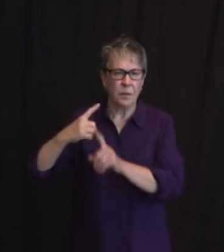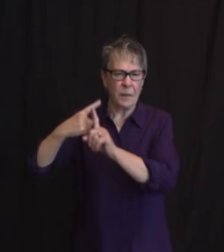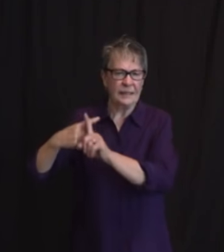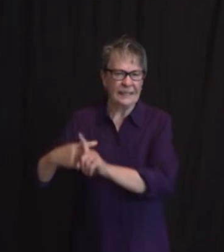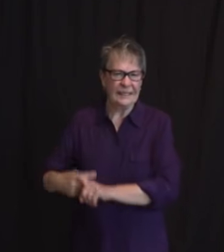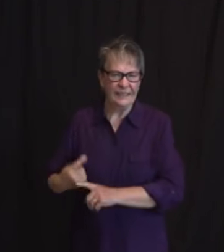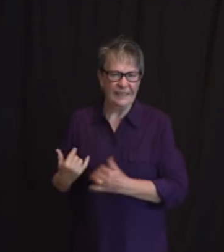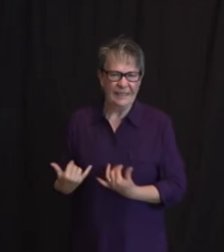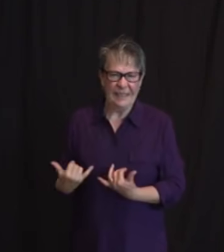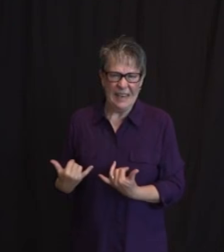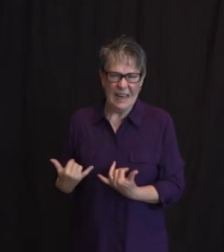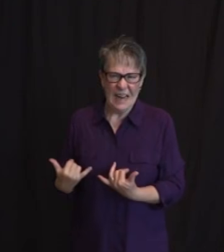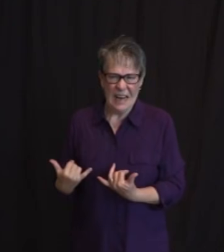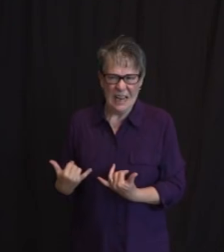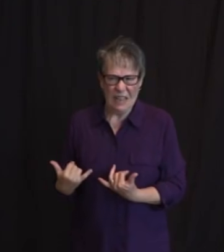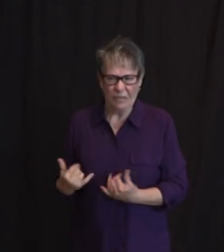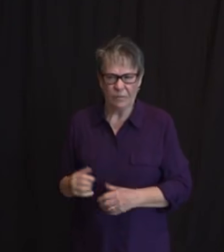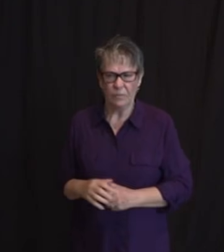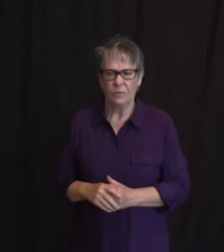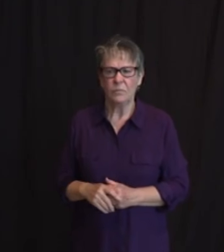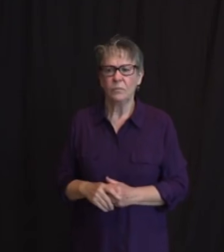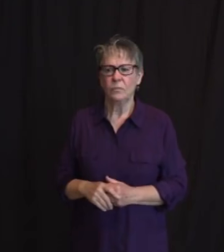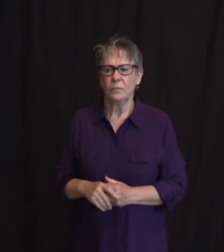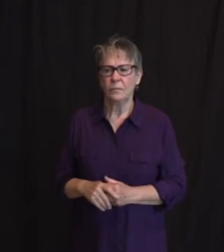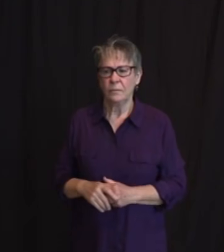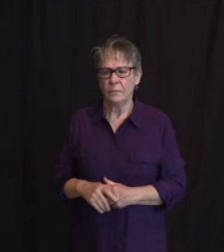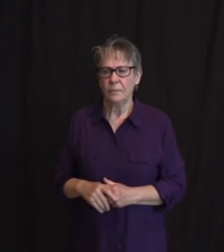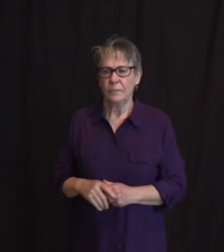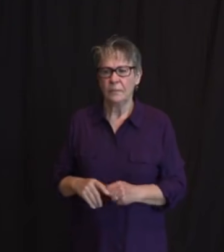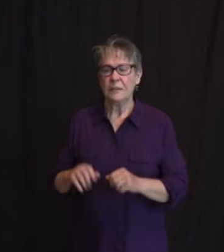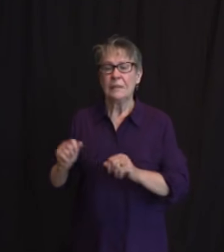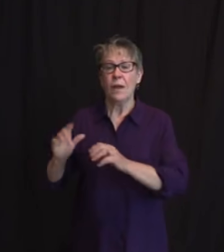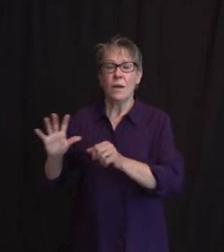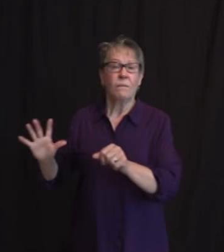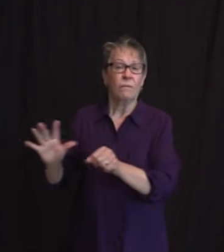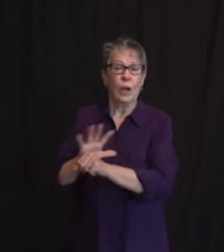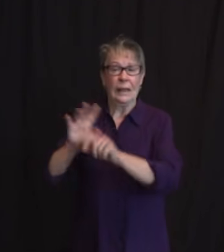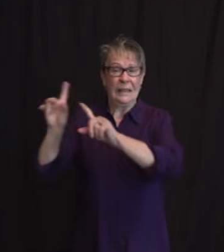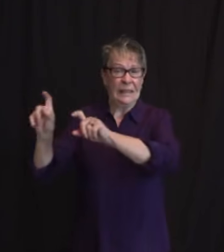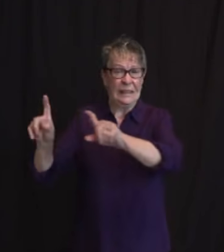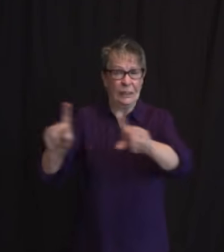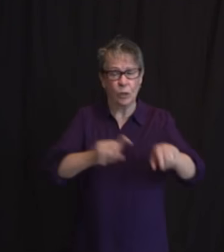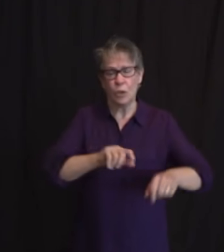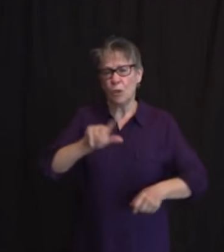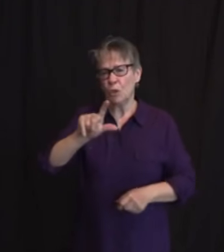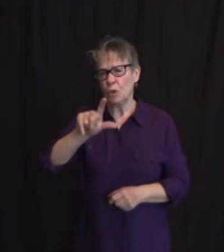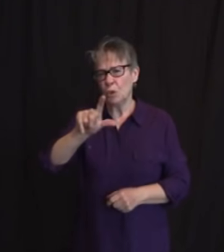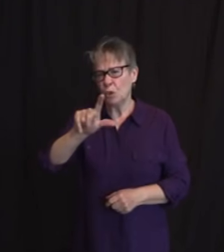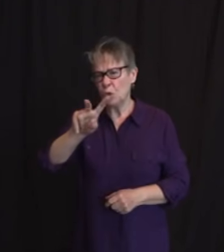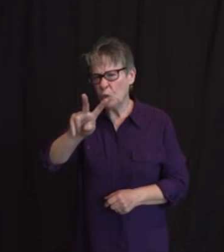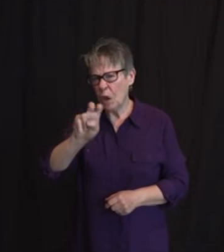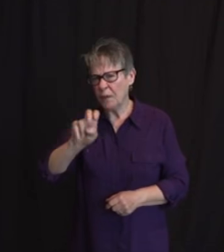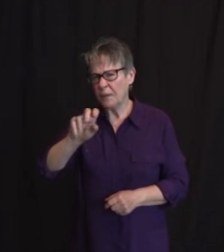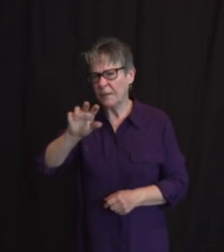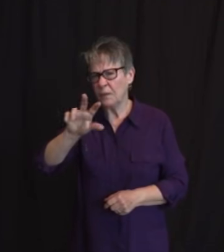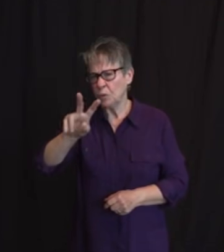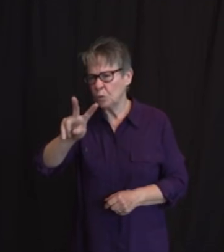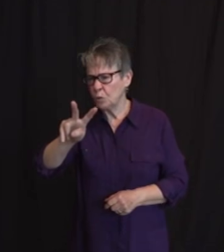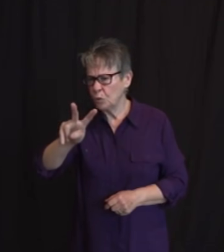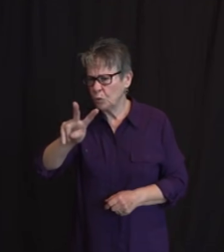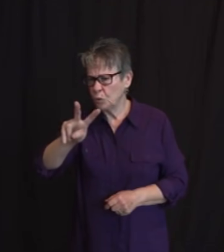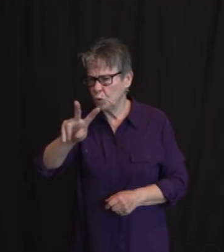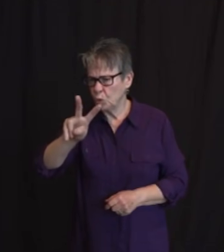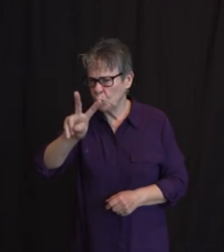256,000 individuals, 101,000 tested positive, for a positivity rate of